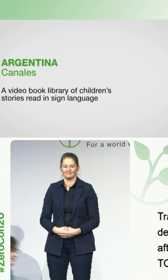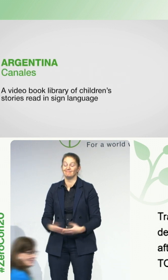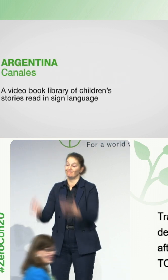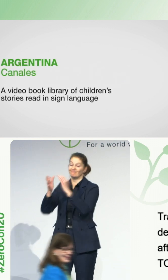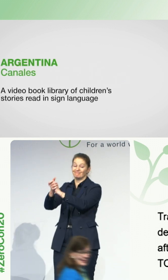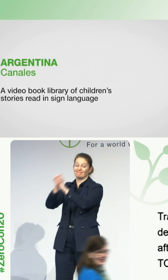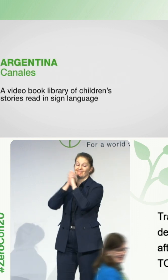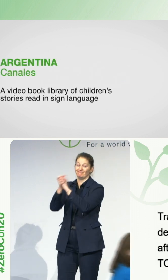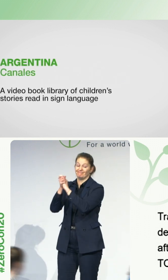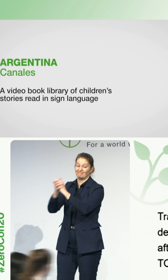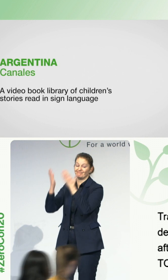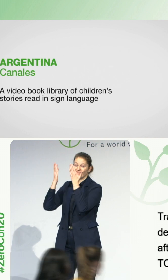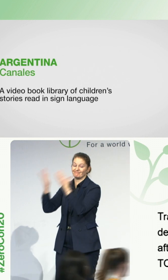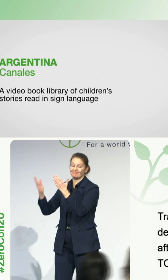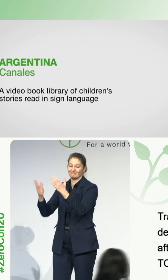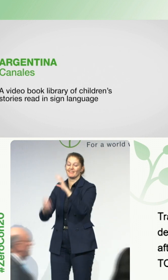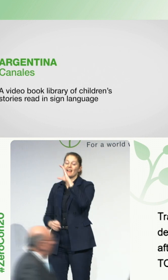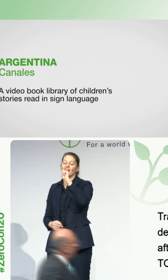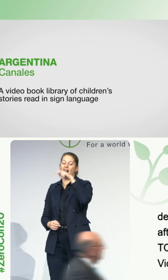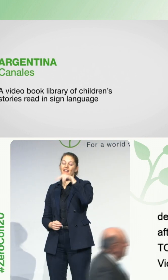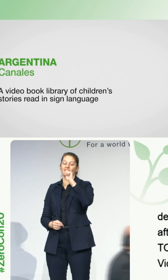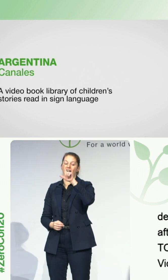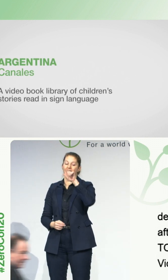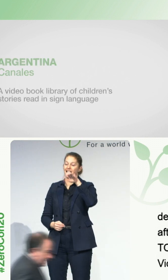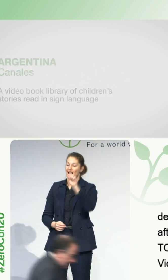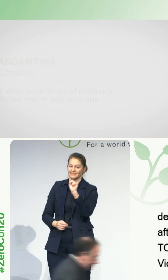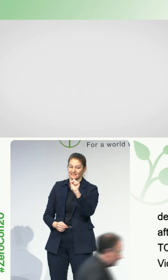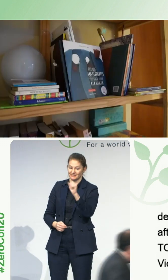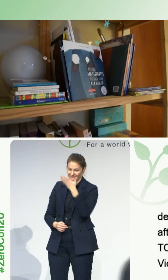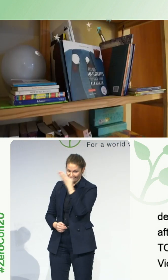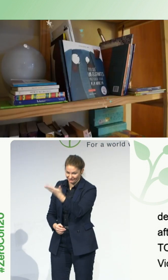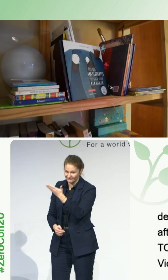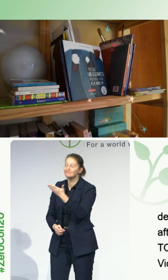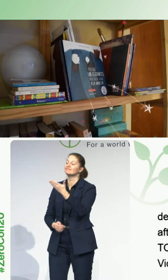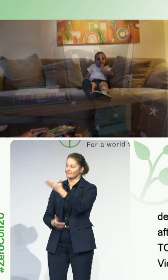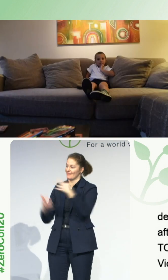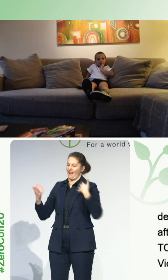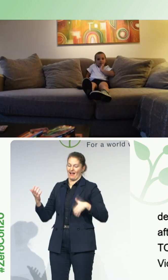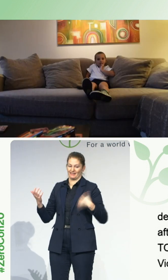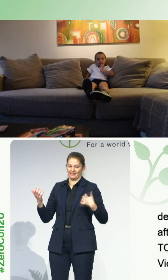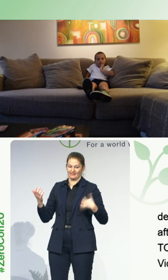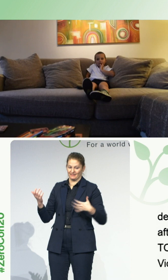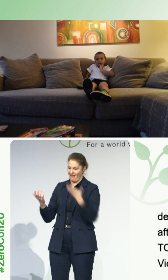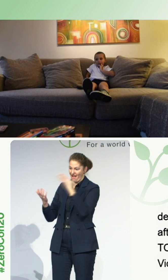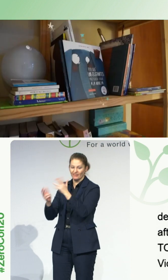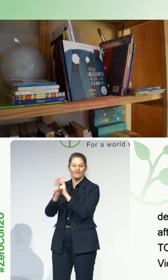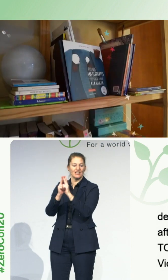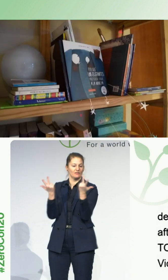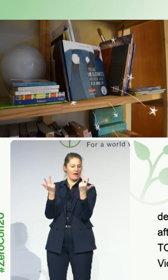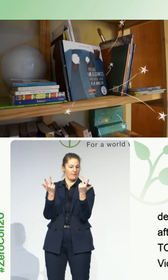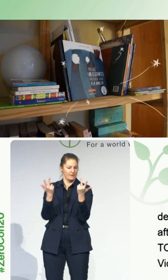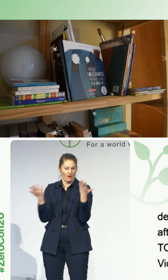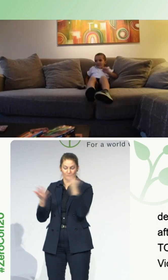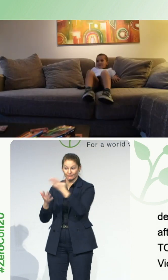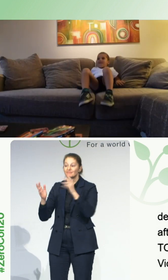Congratulations to Canales from Argentina for their Videolibros Enseñas feature. It is the first virtual video